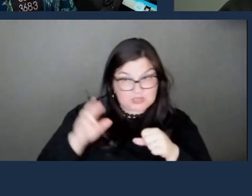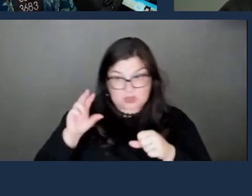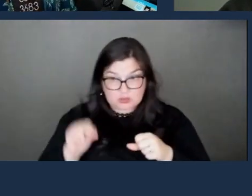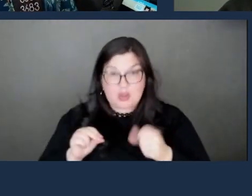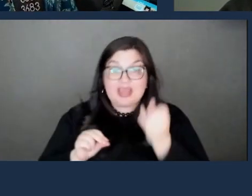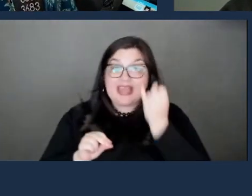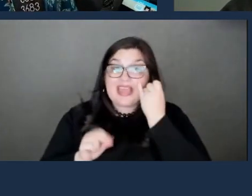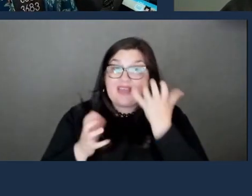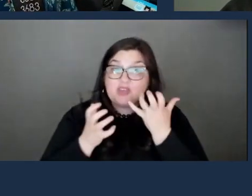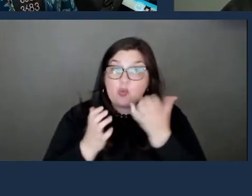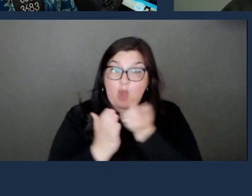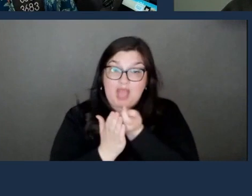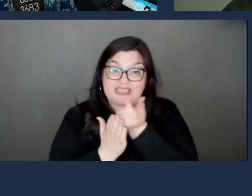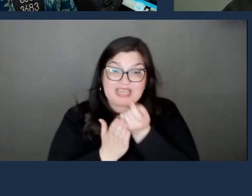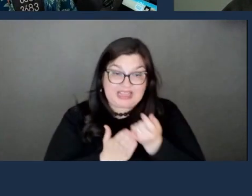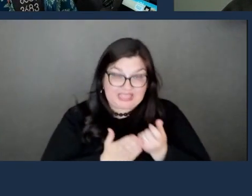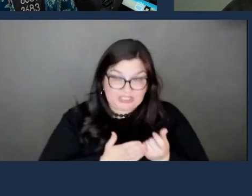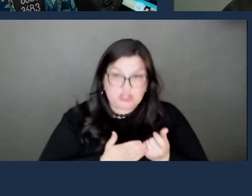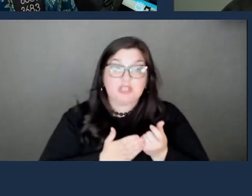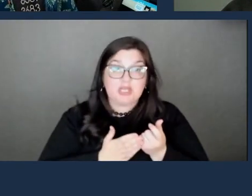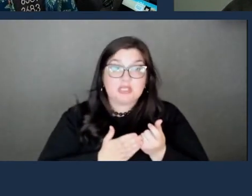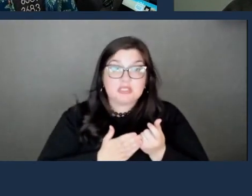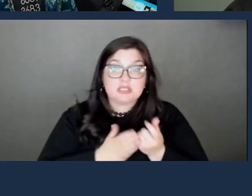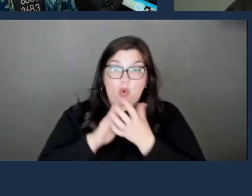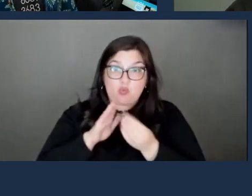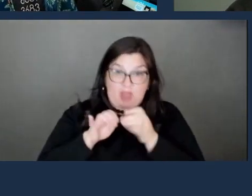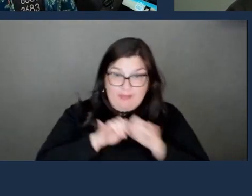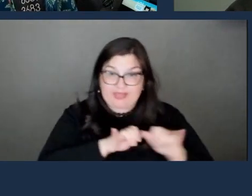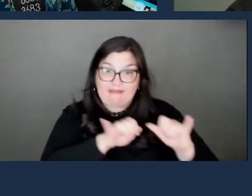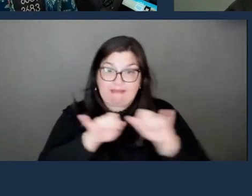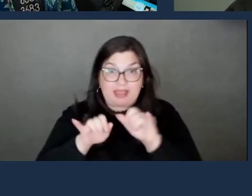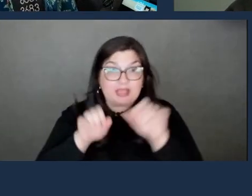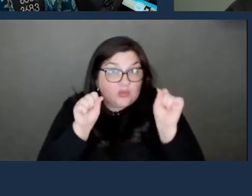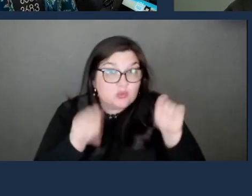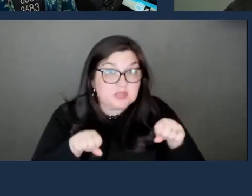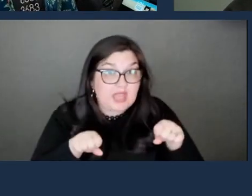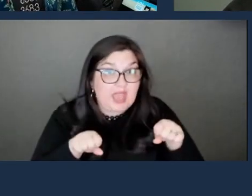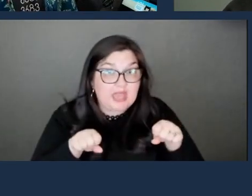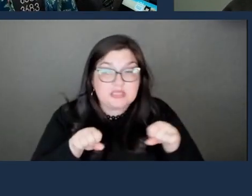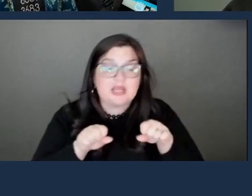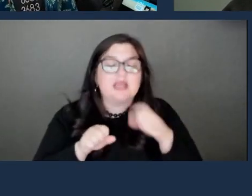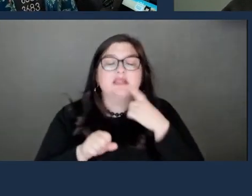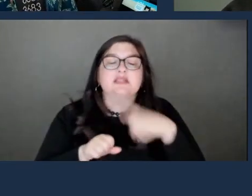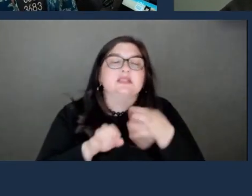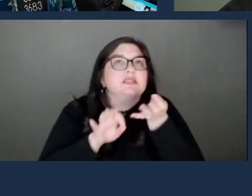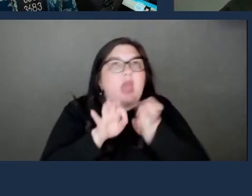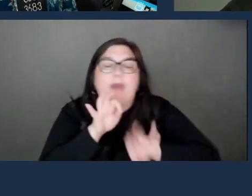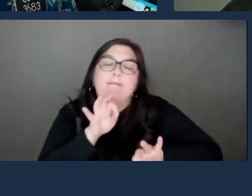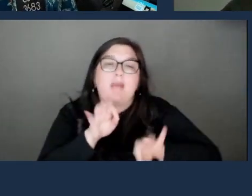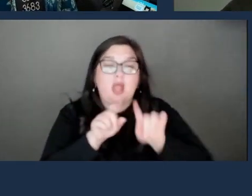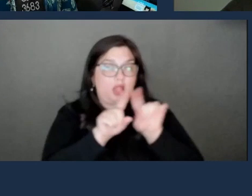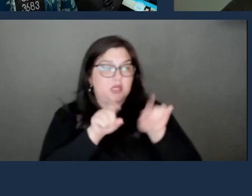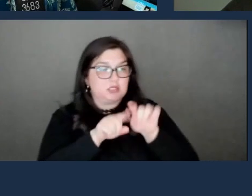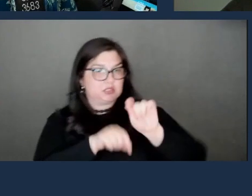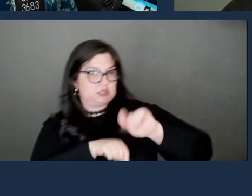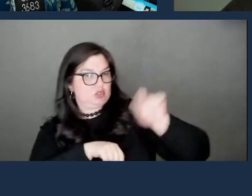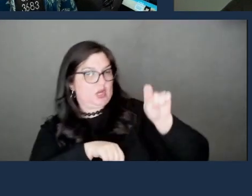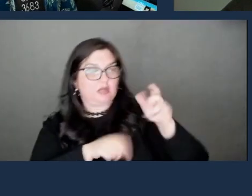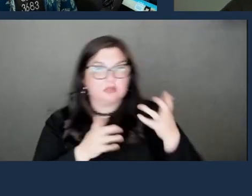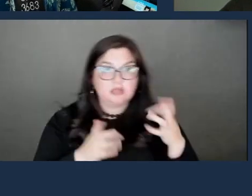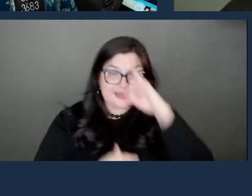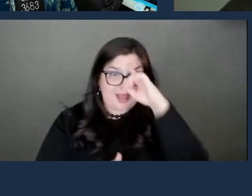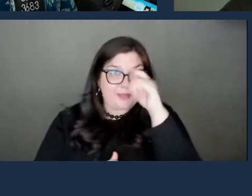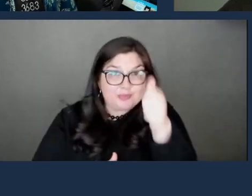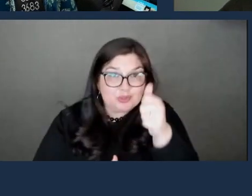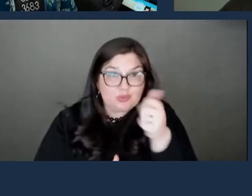deletions replicated and propagated to your other replicas, that's simply a single checkbox. That is completely up to you. So